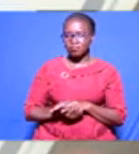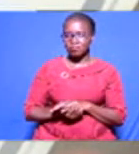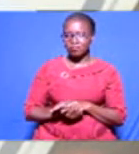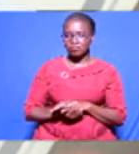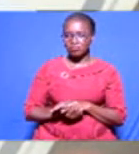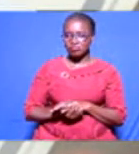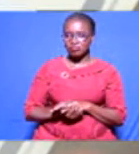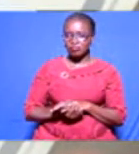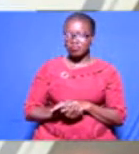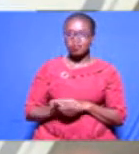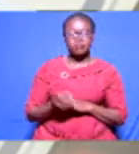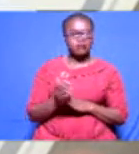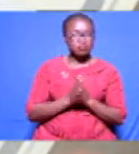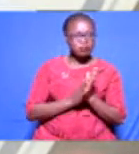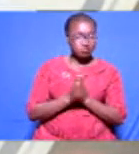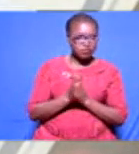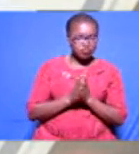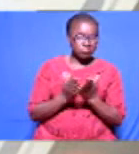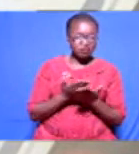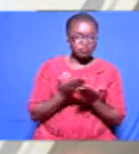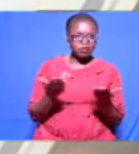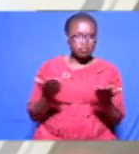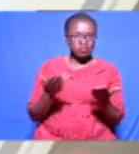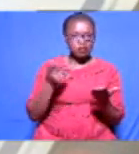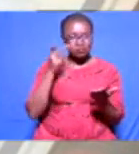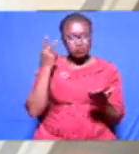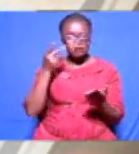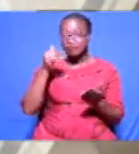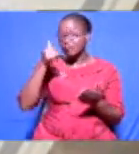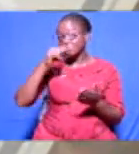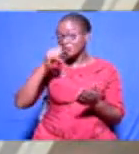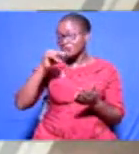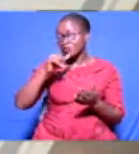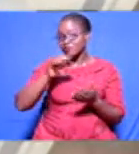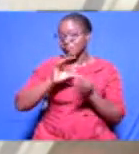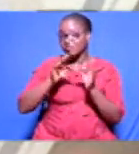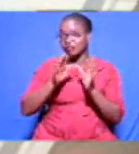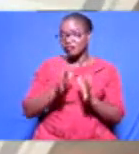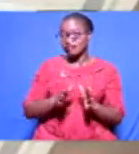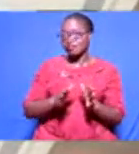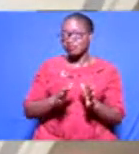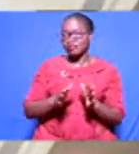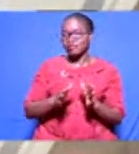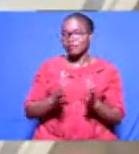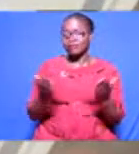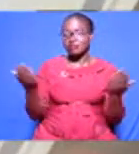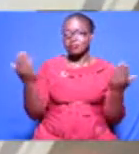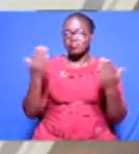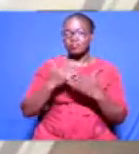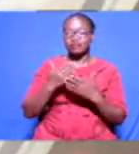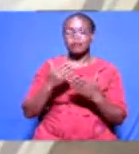pleasure having your company. I'm Purity Museo, and Lensa Odingo has been our sign language interpreter tonight. We'll